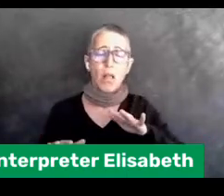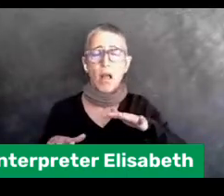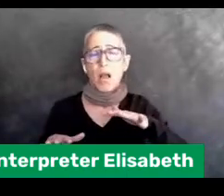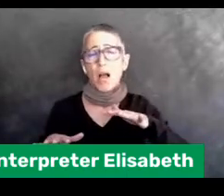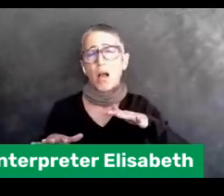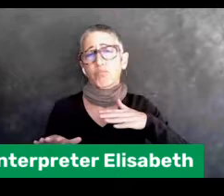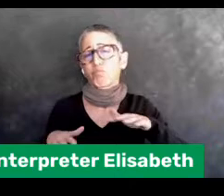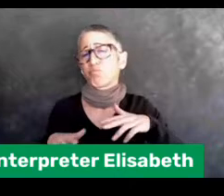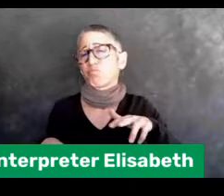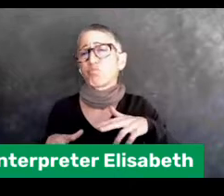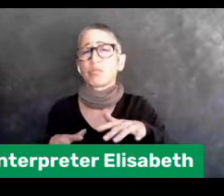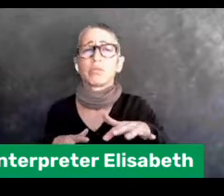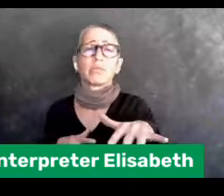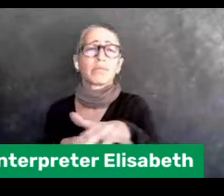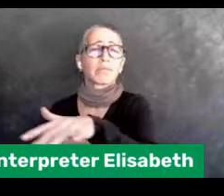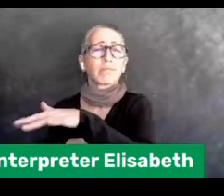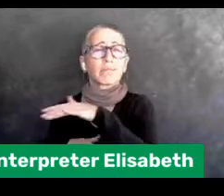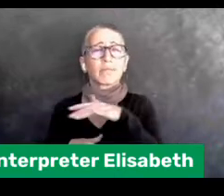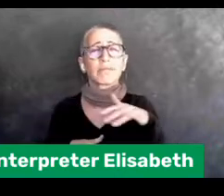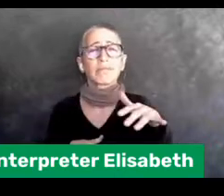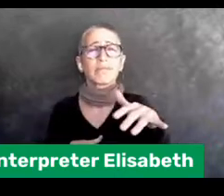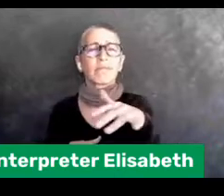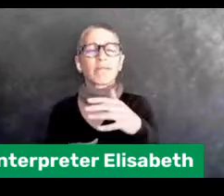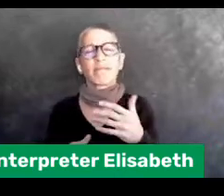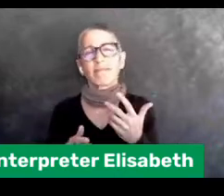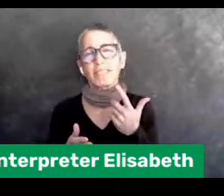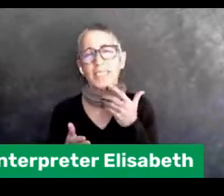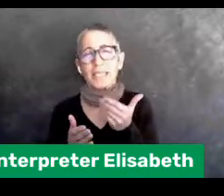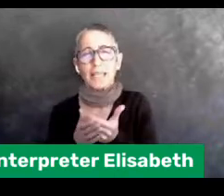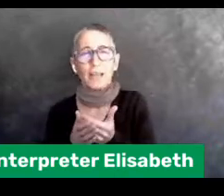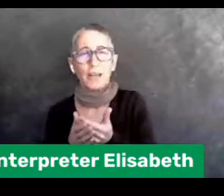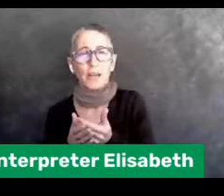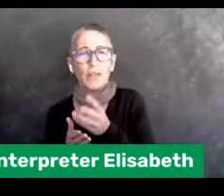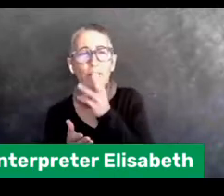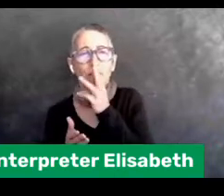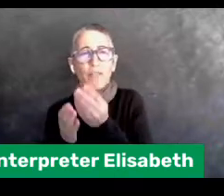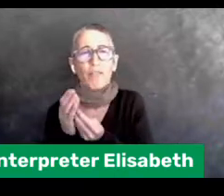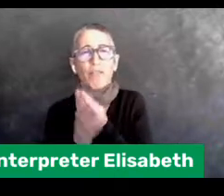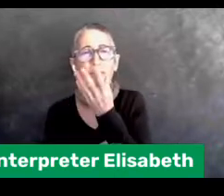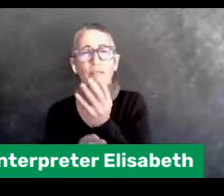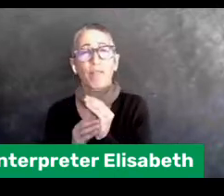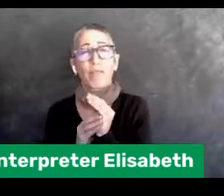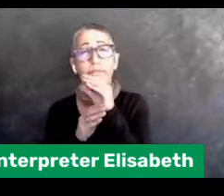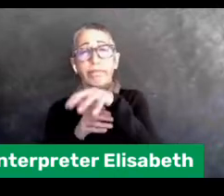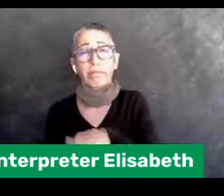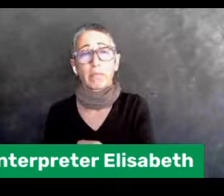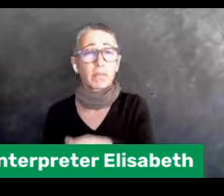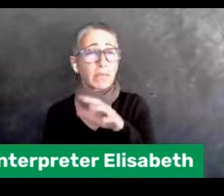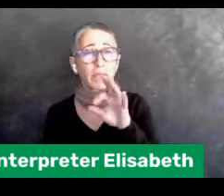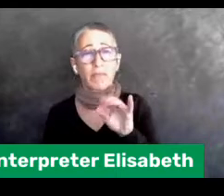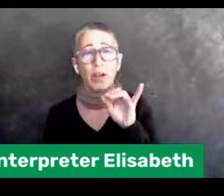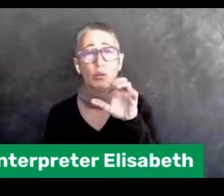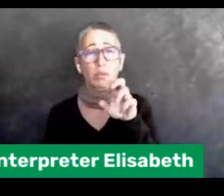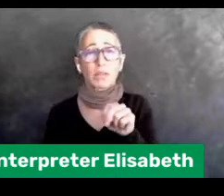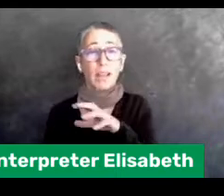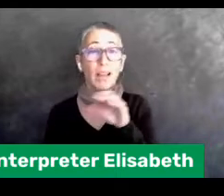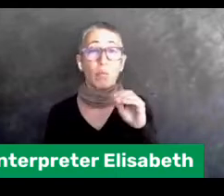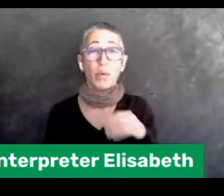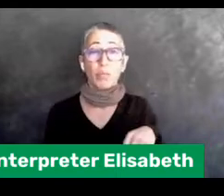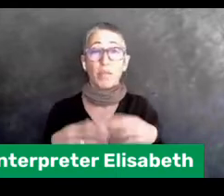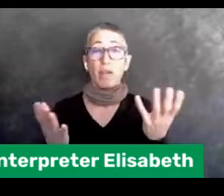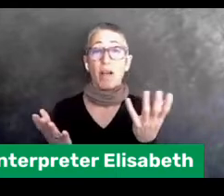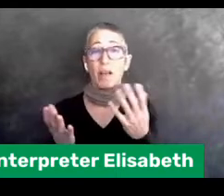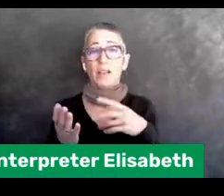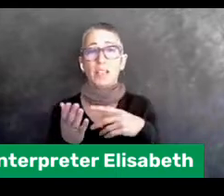know that I can get by the fountain and just have a good time over there. But not only that, it provides programs for children to